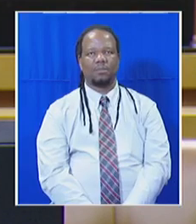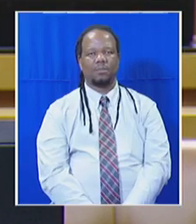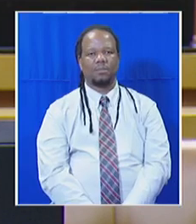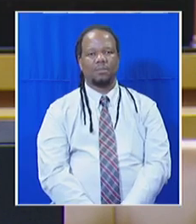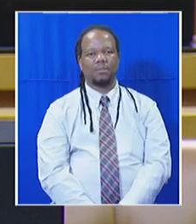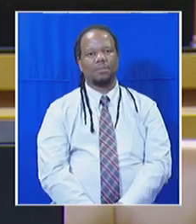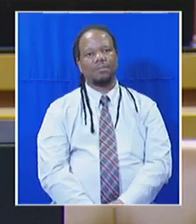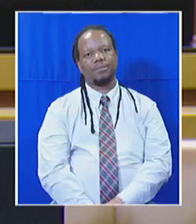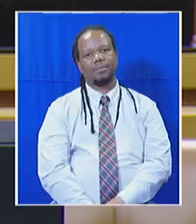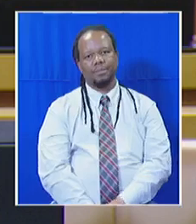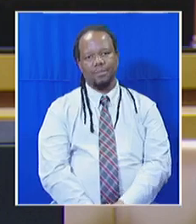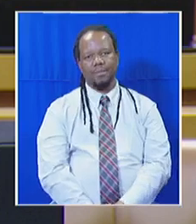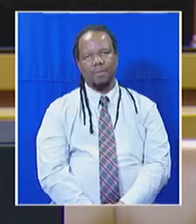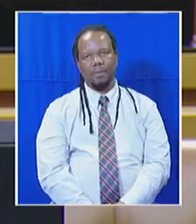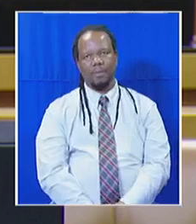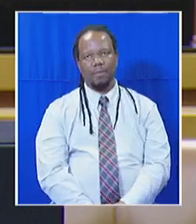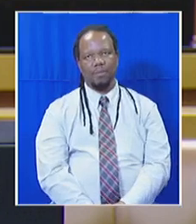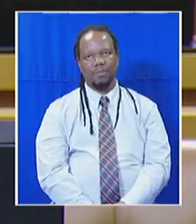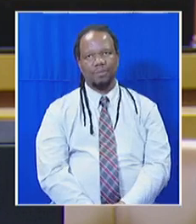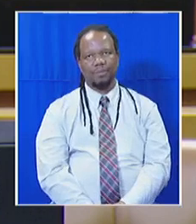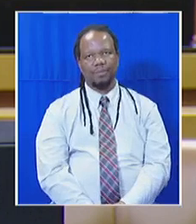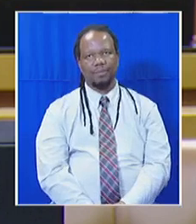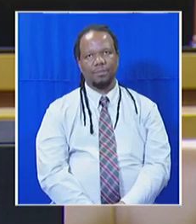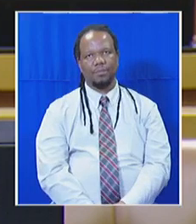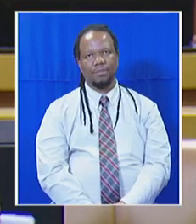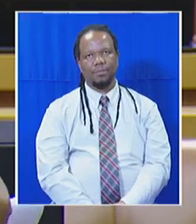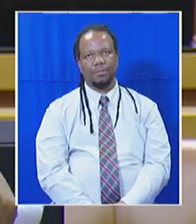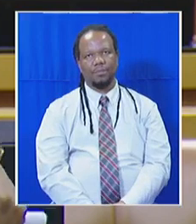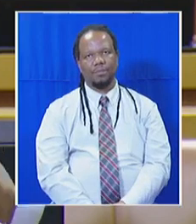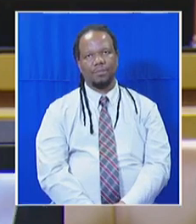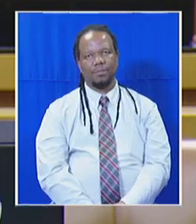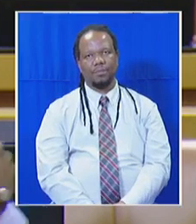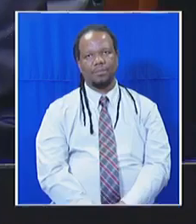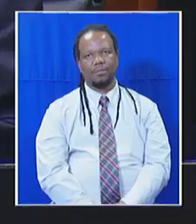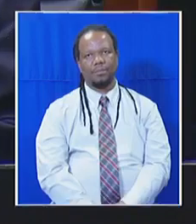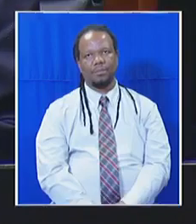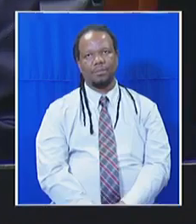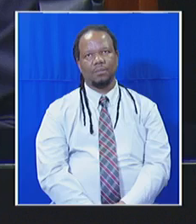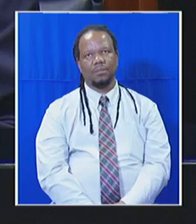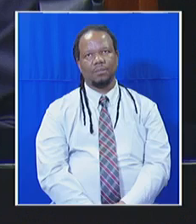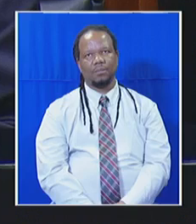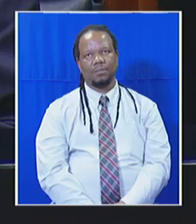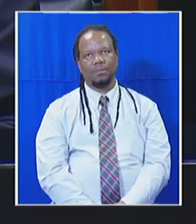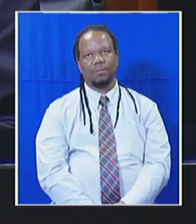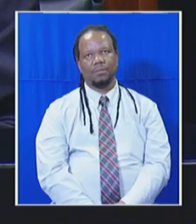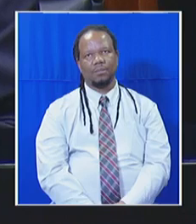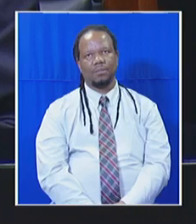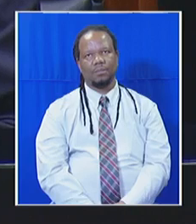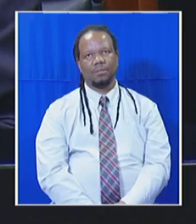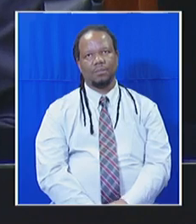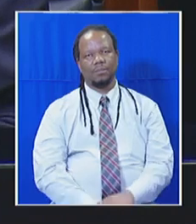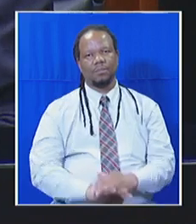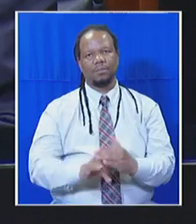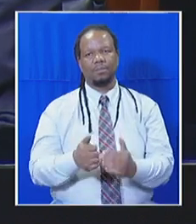fela. Maemo a loapi a aparetse lefatshe ka bophara. Ke a leboga. Thank you. Honorable